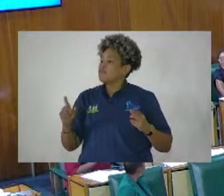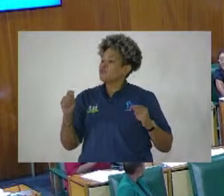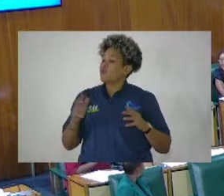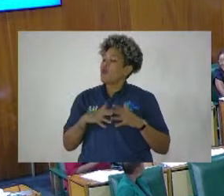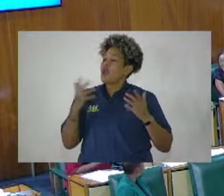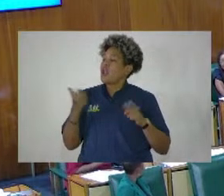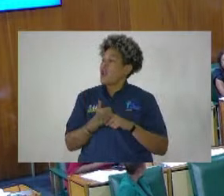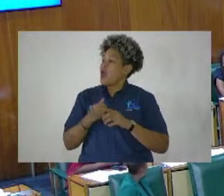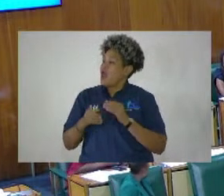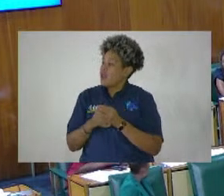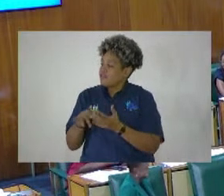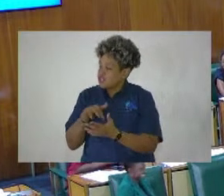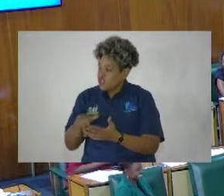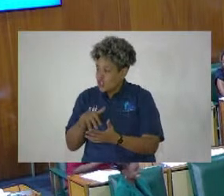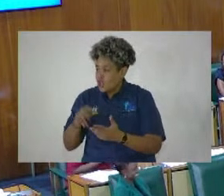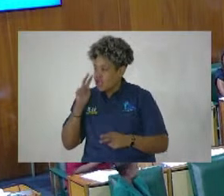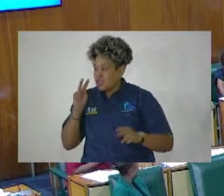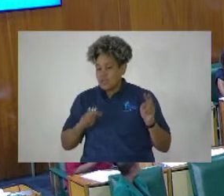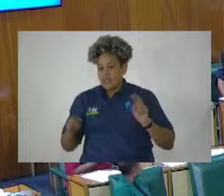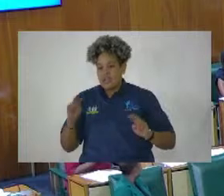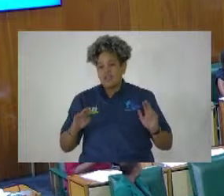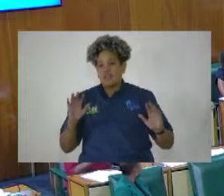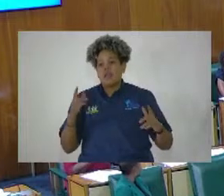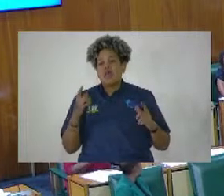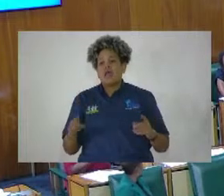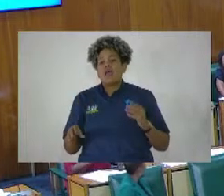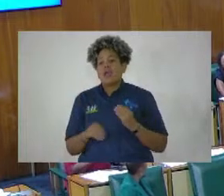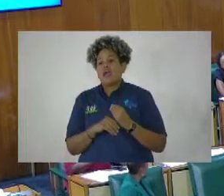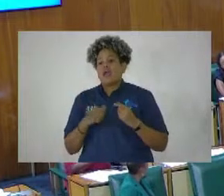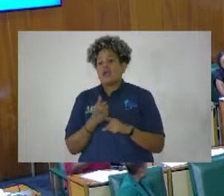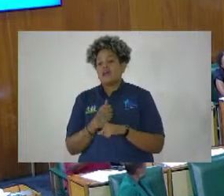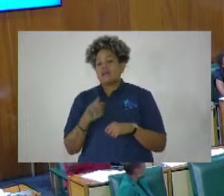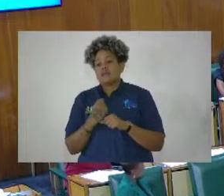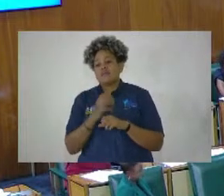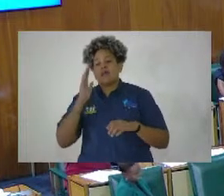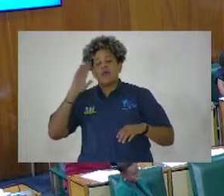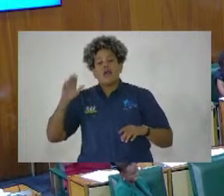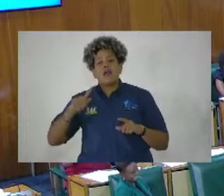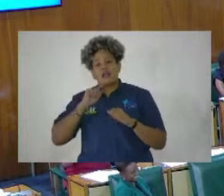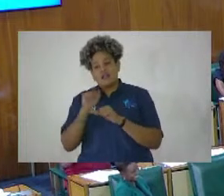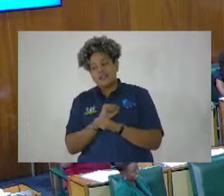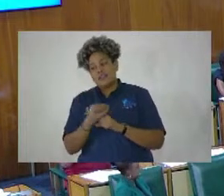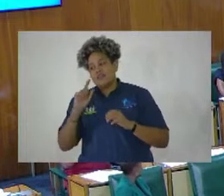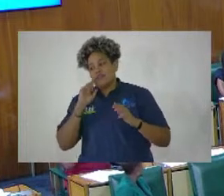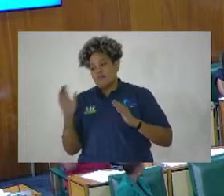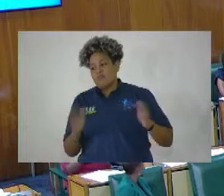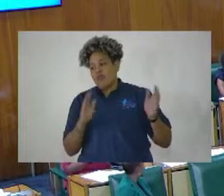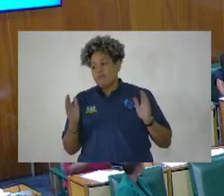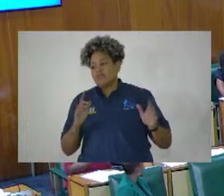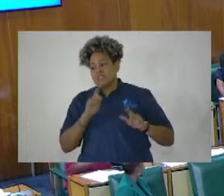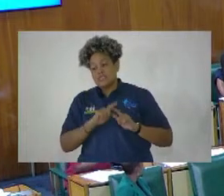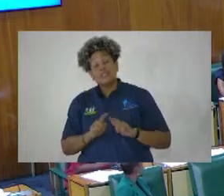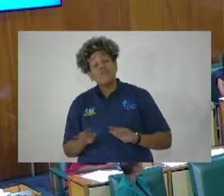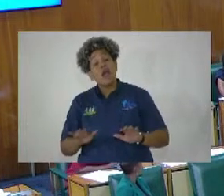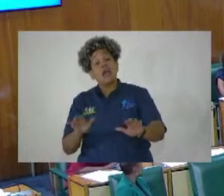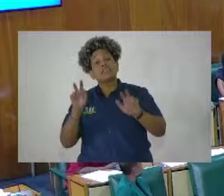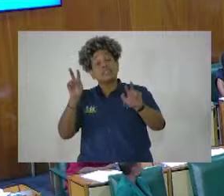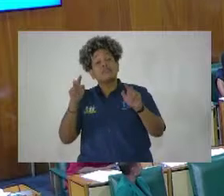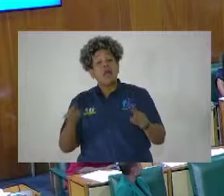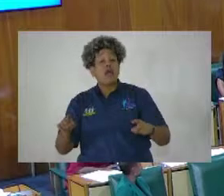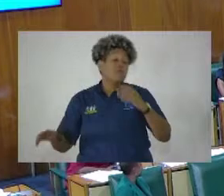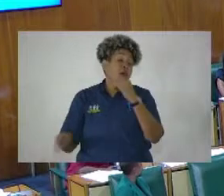the studies to make all of the preparatory activities. And